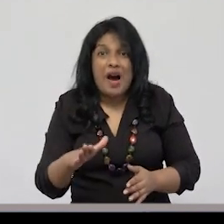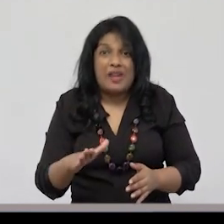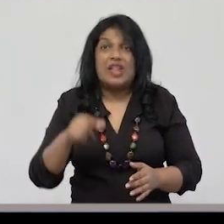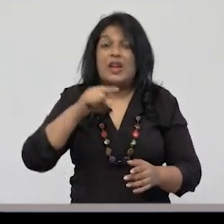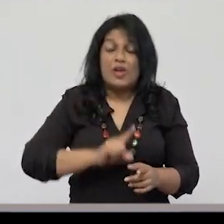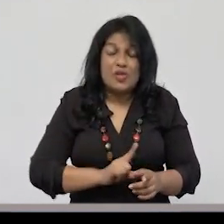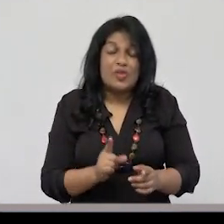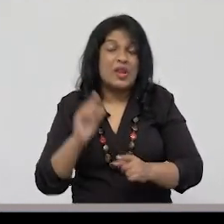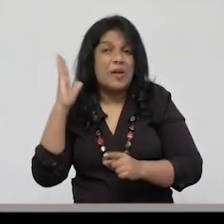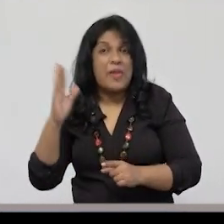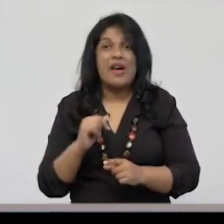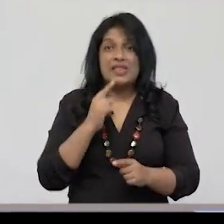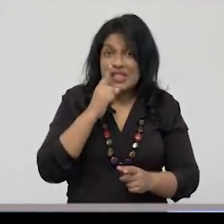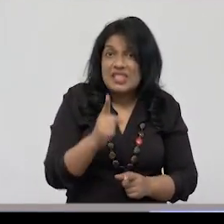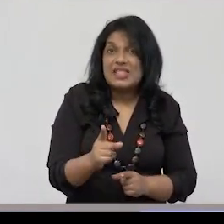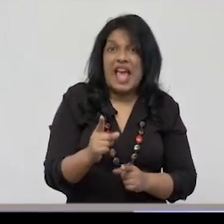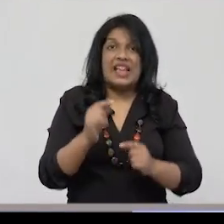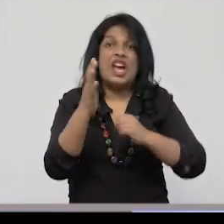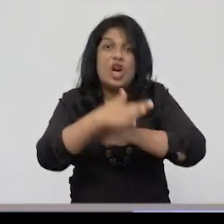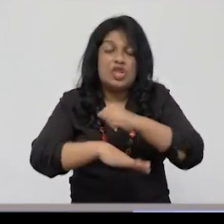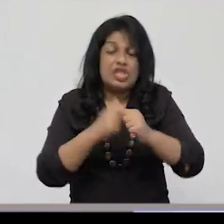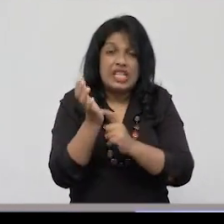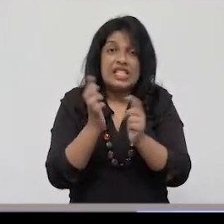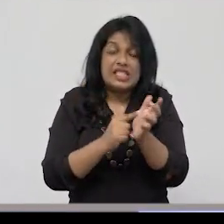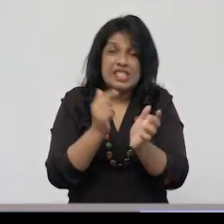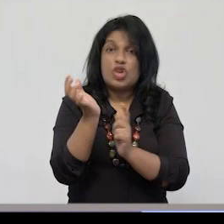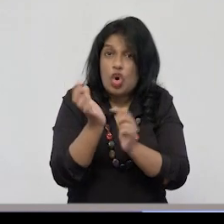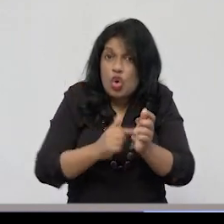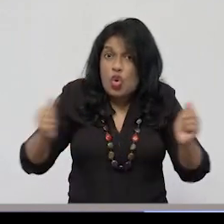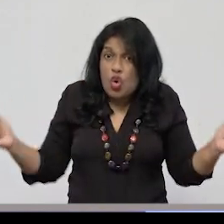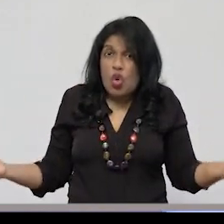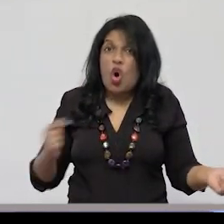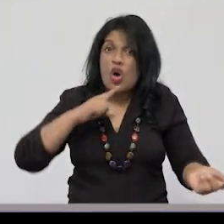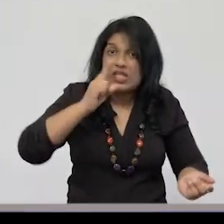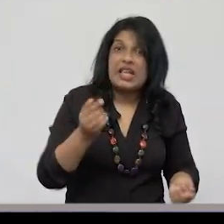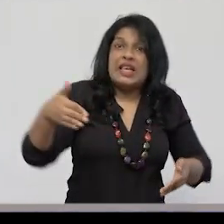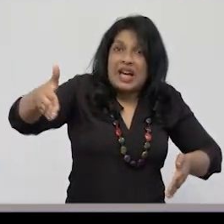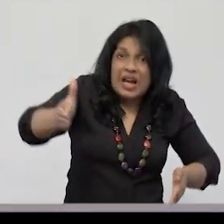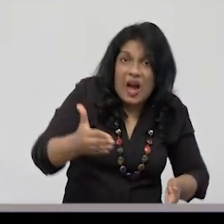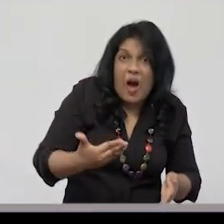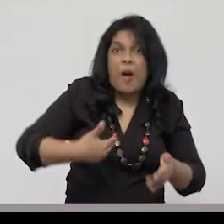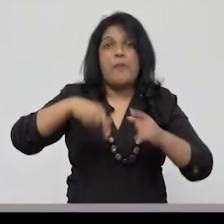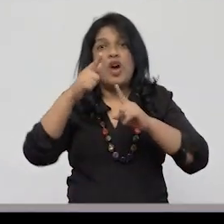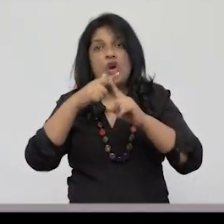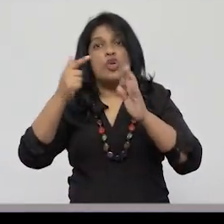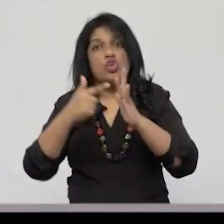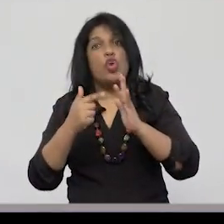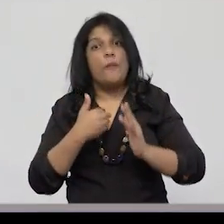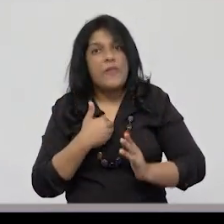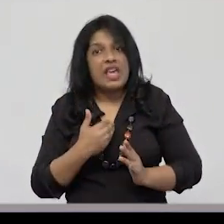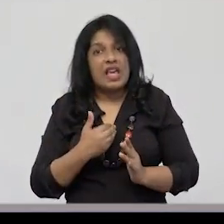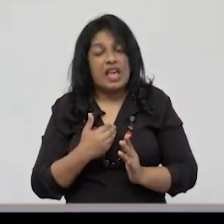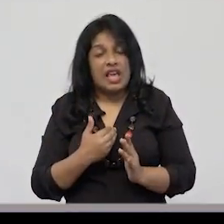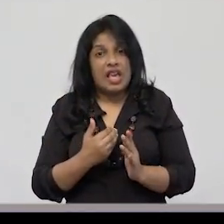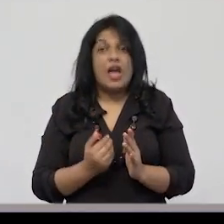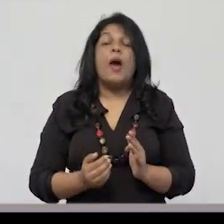So you can have mental rest. You can have spiritual rest. You can be rested. You can